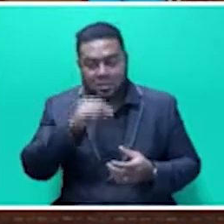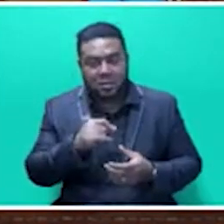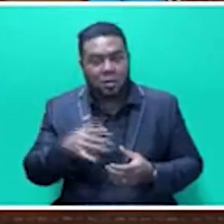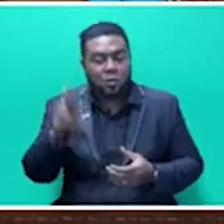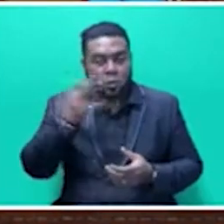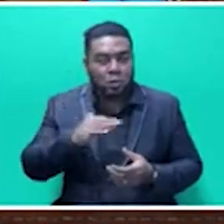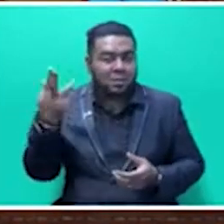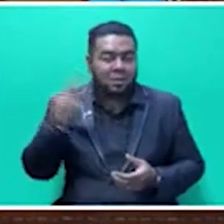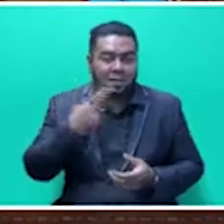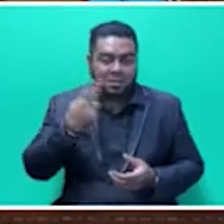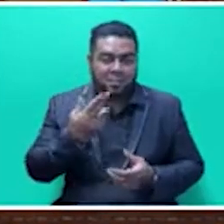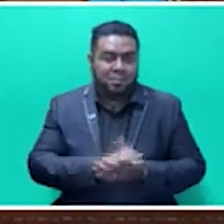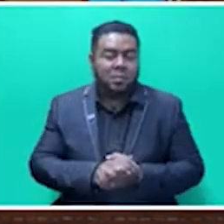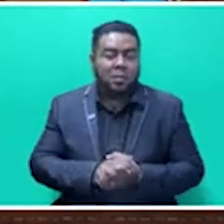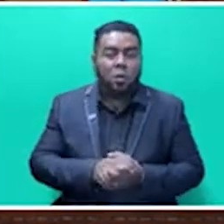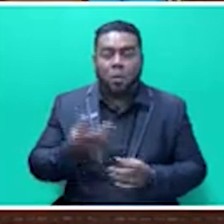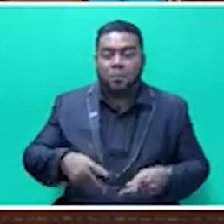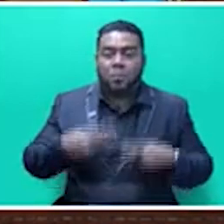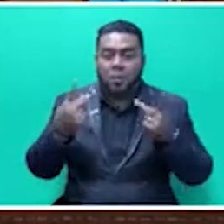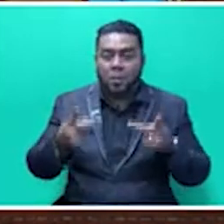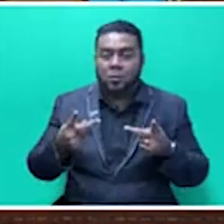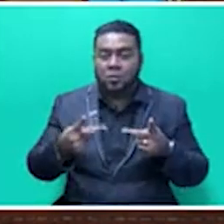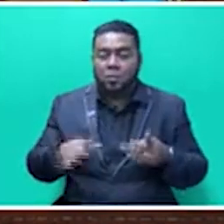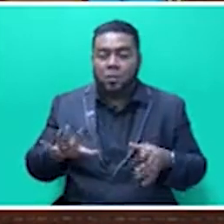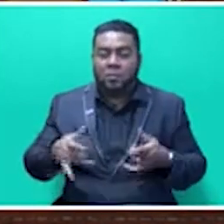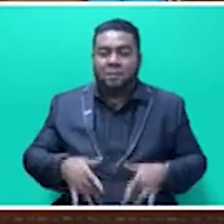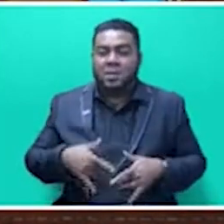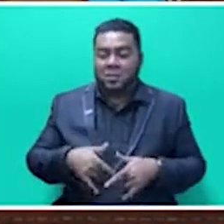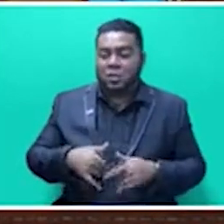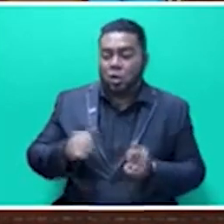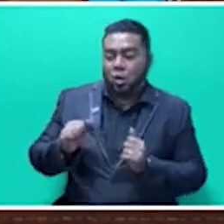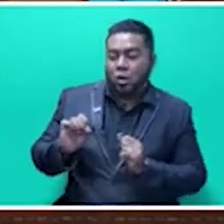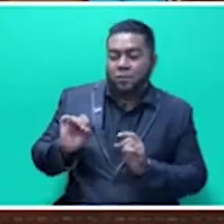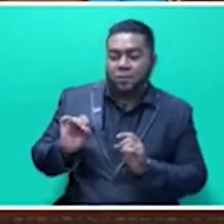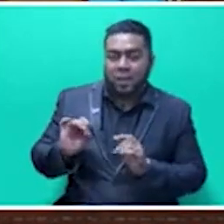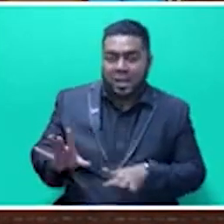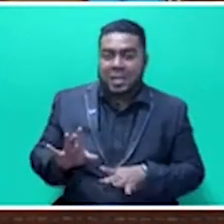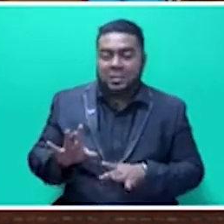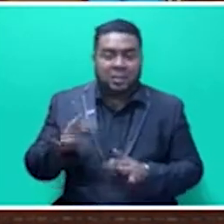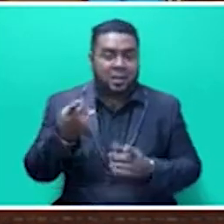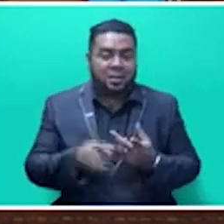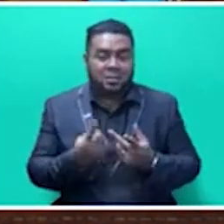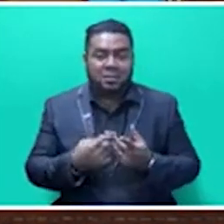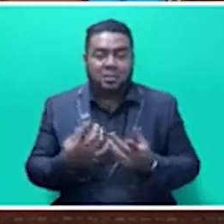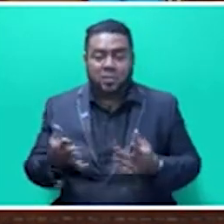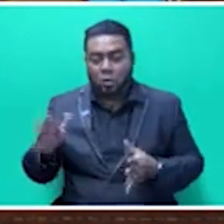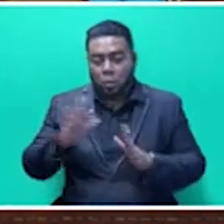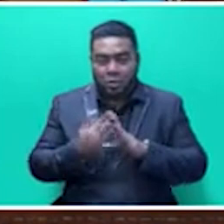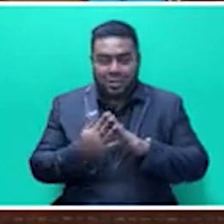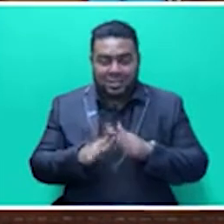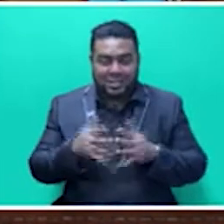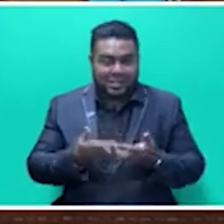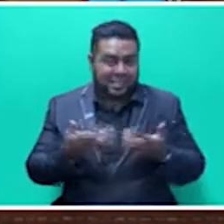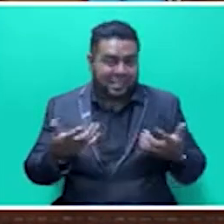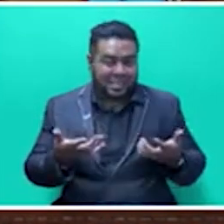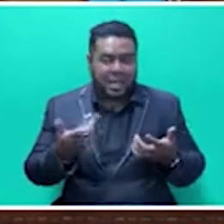and D, words that are likely to promote or provoke feelings of ill will or hostility between communities